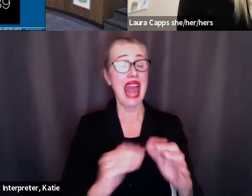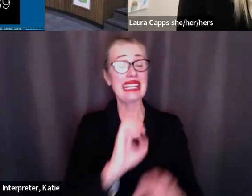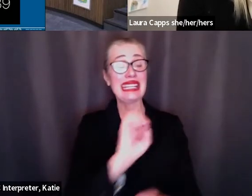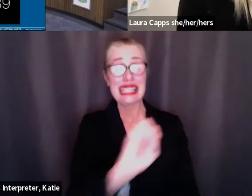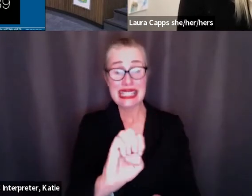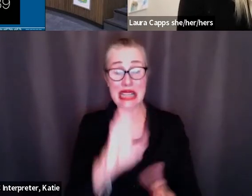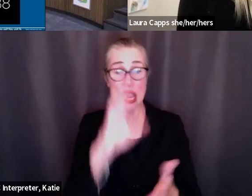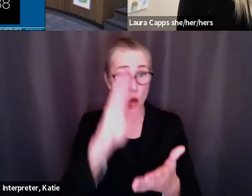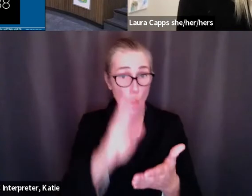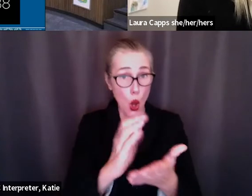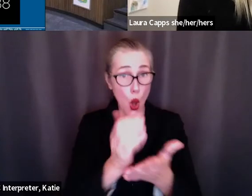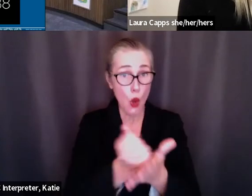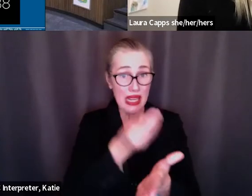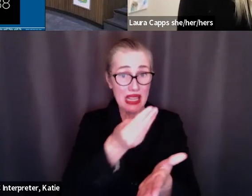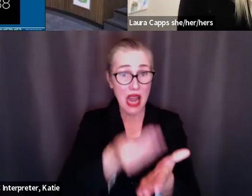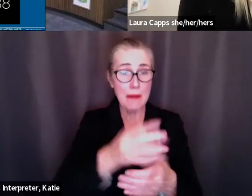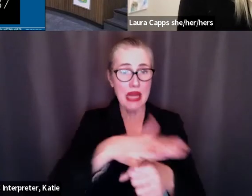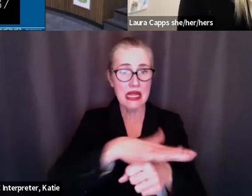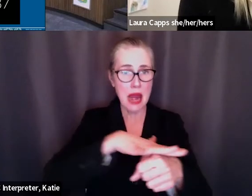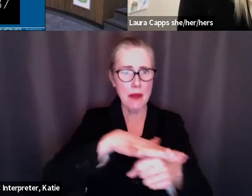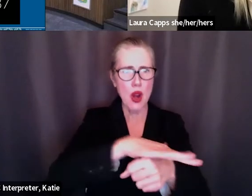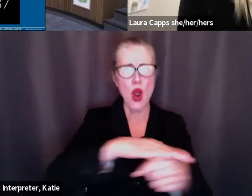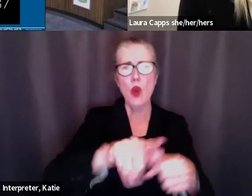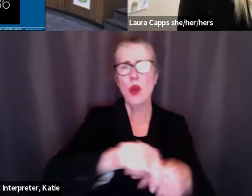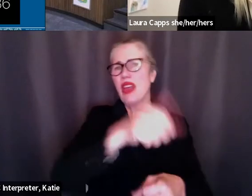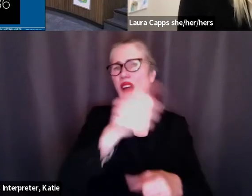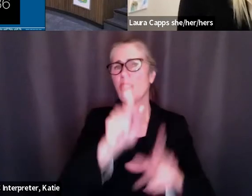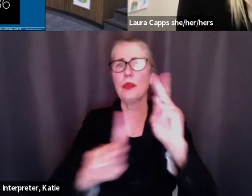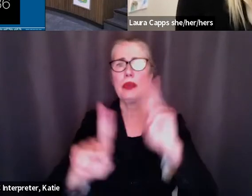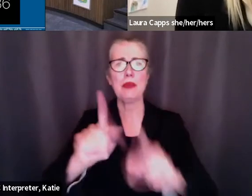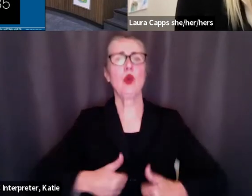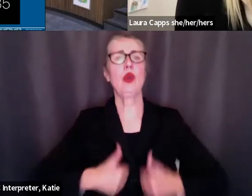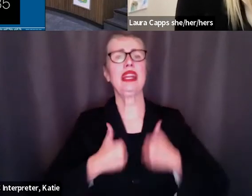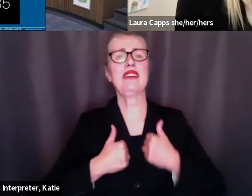neighborhoods with the rivera wealthy home owners